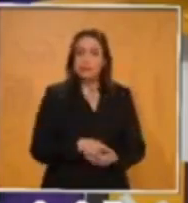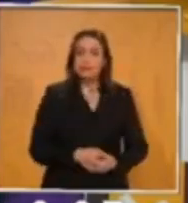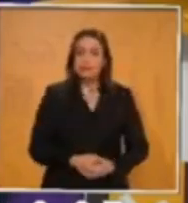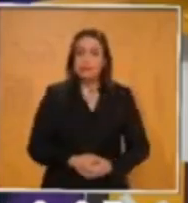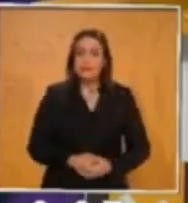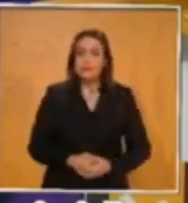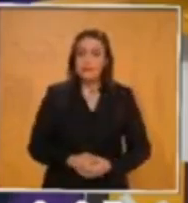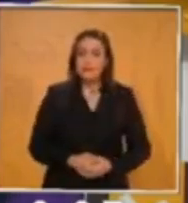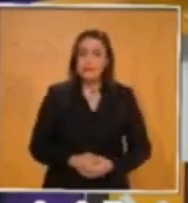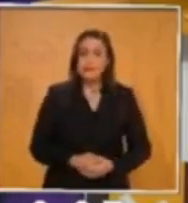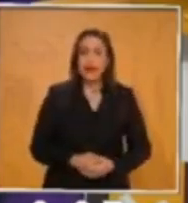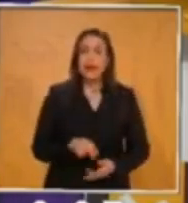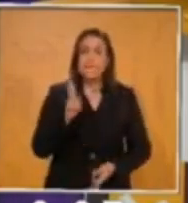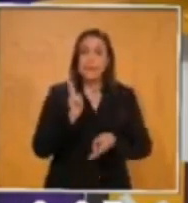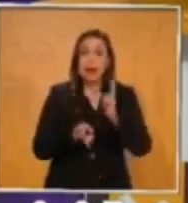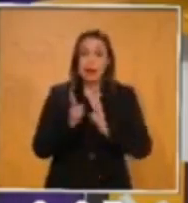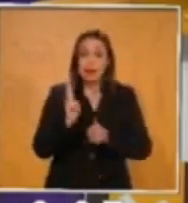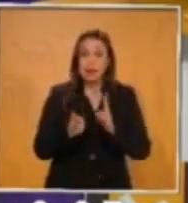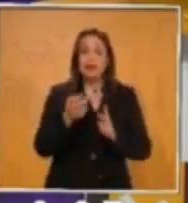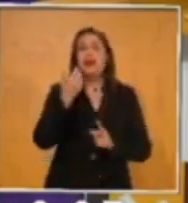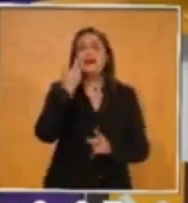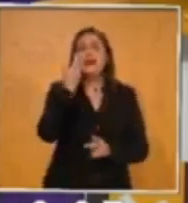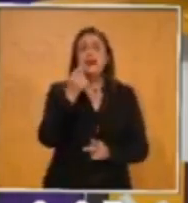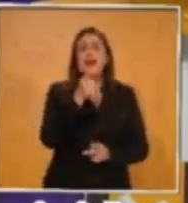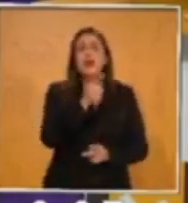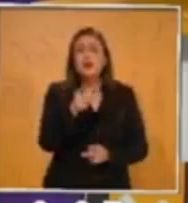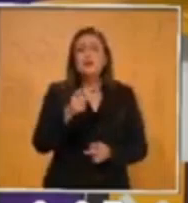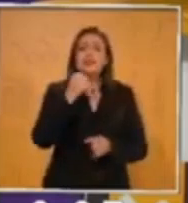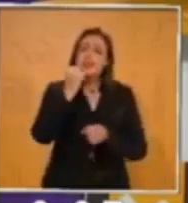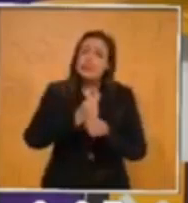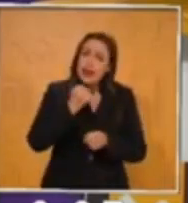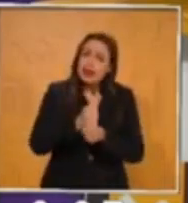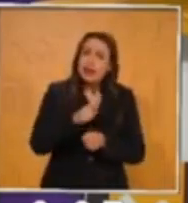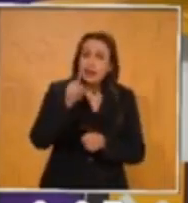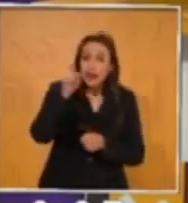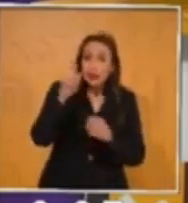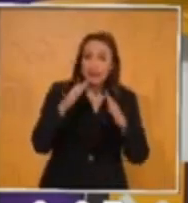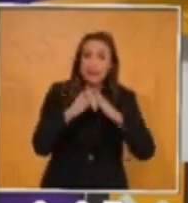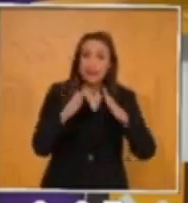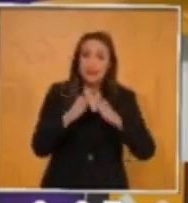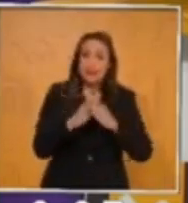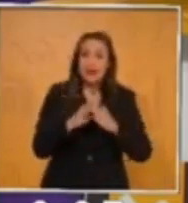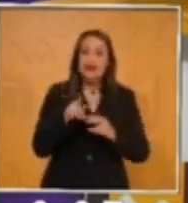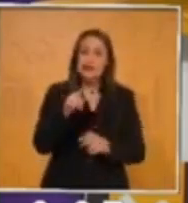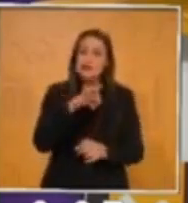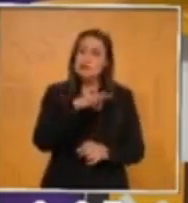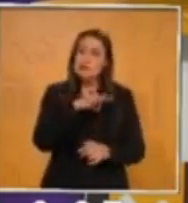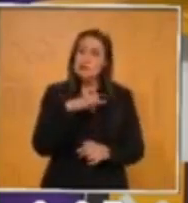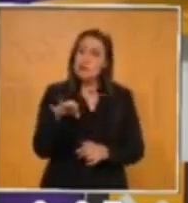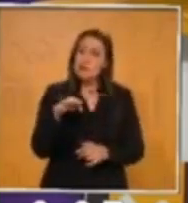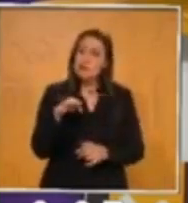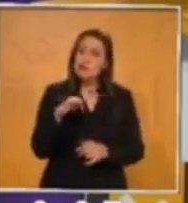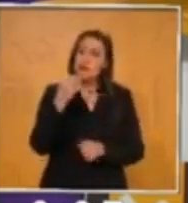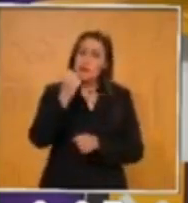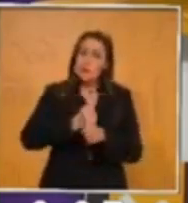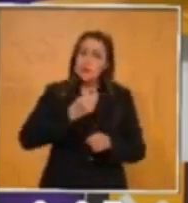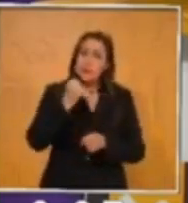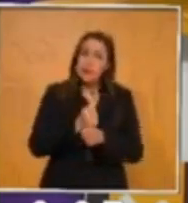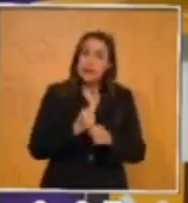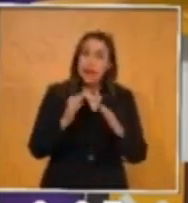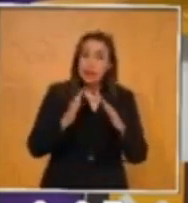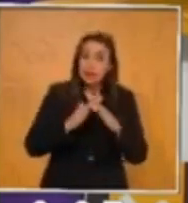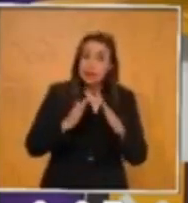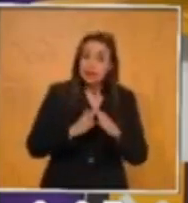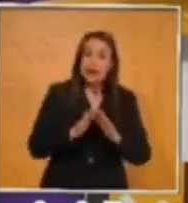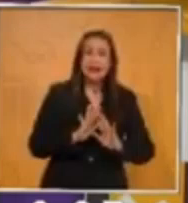the conversation, and I want you to practice at home. You can be practicing in your house. Don't